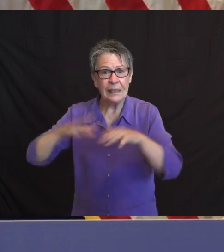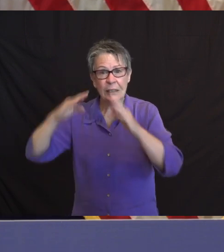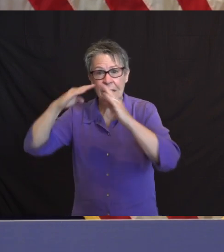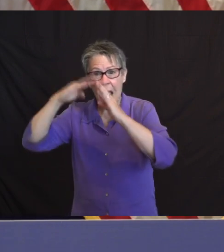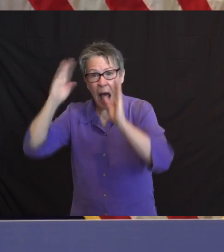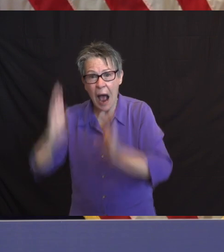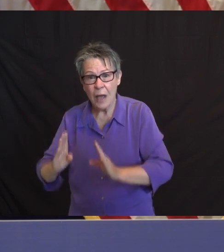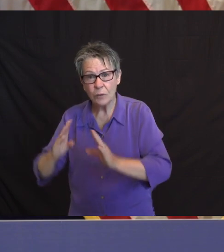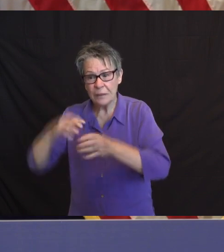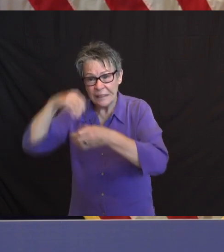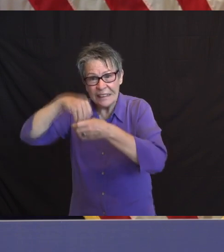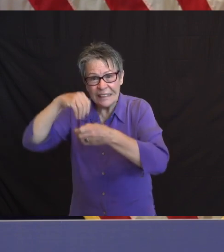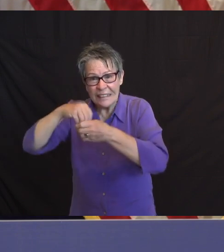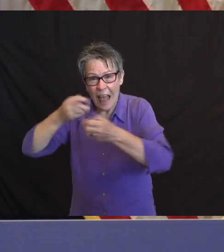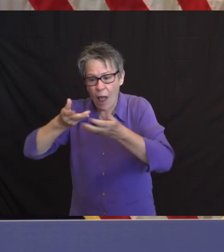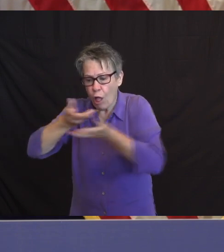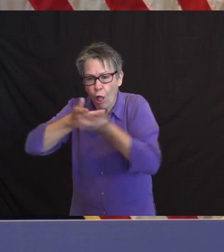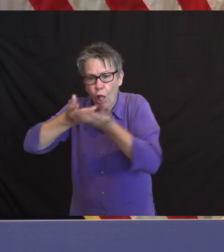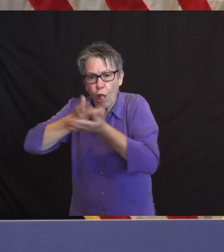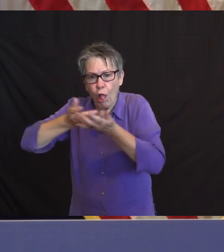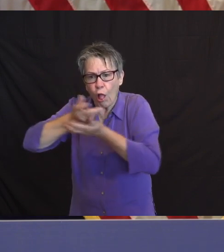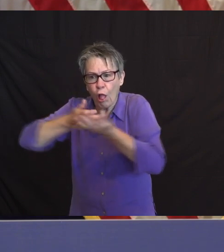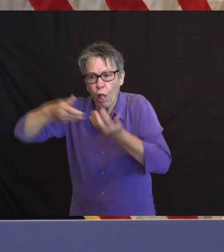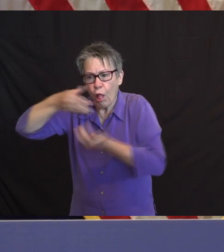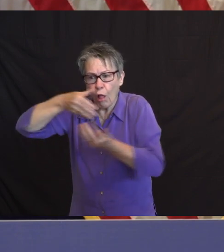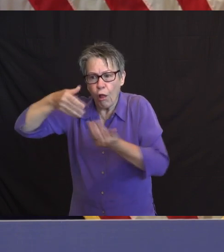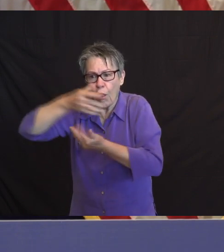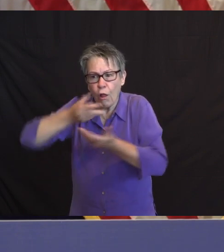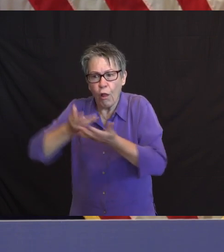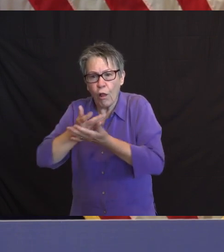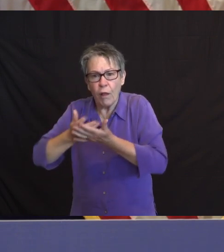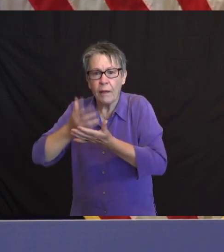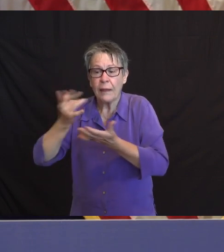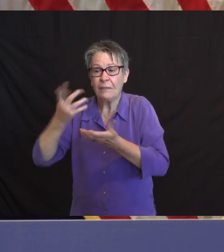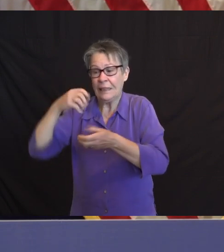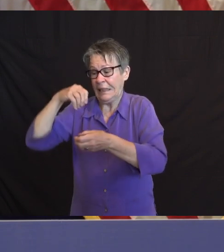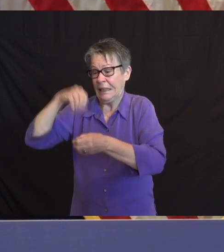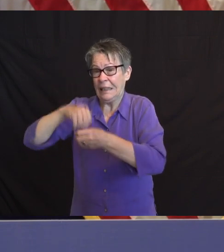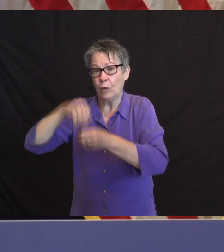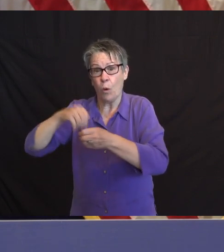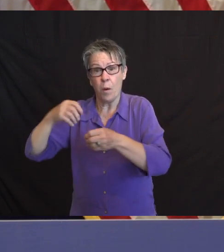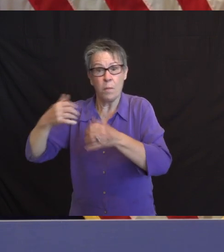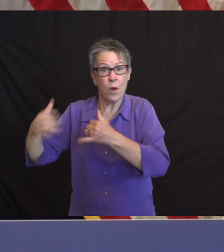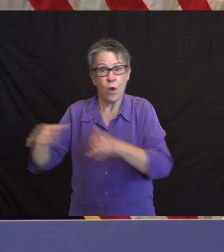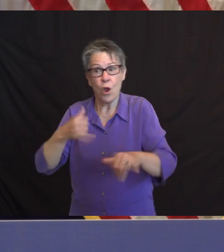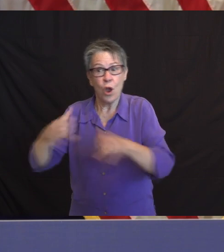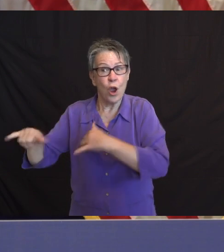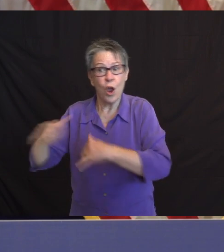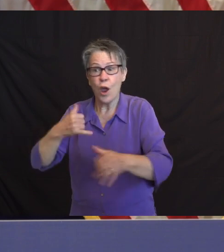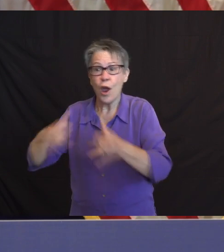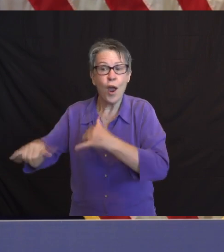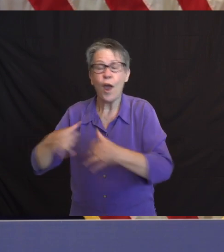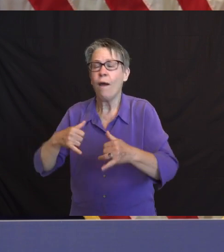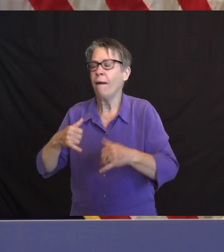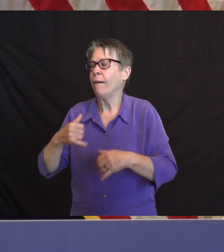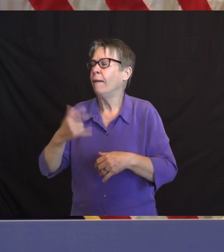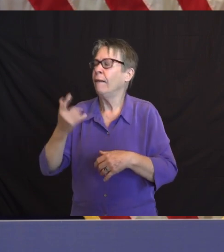County, but it sounded like it was an indoor. Those are still hard nuts to crack, and we've got to be careful on